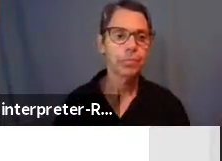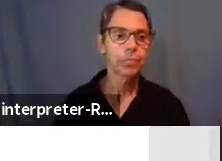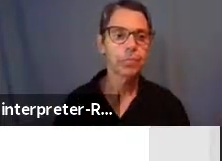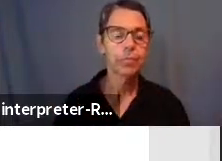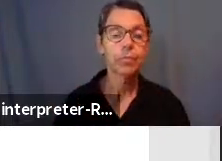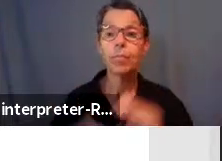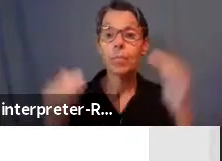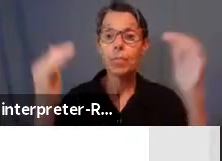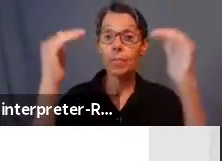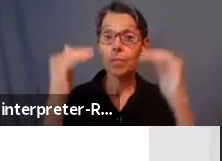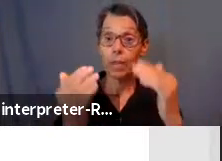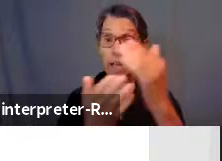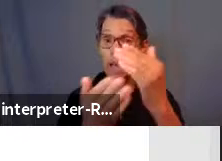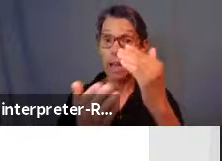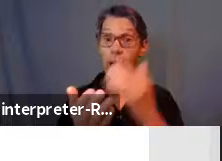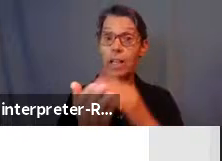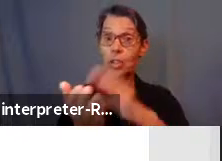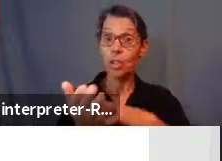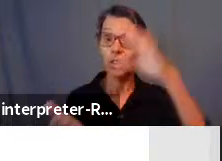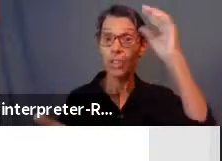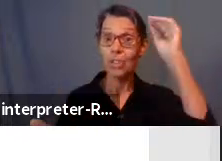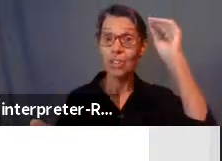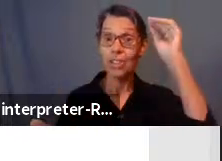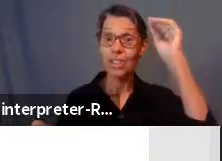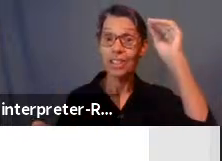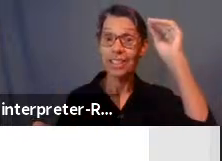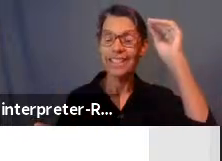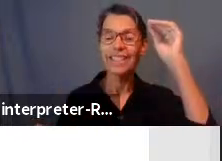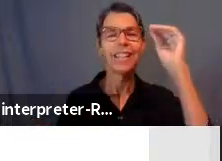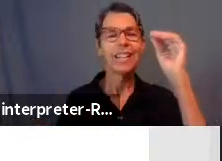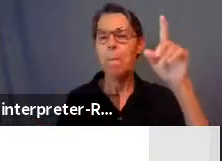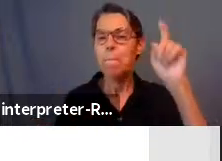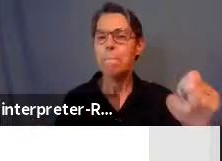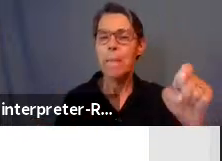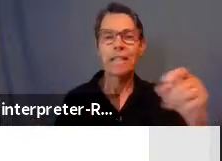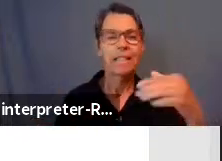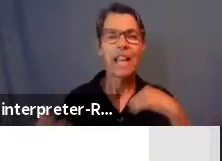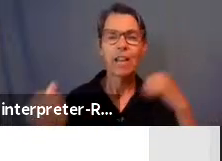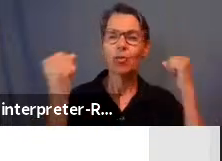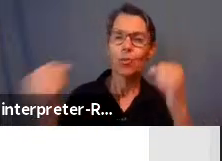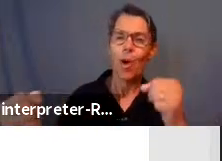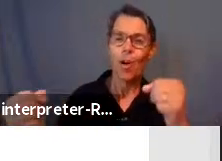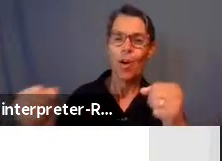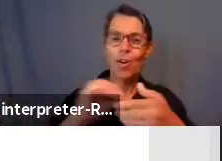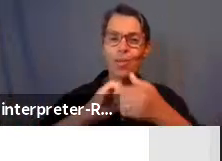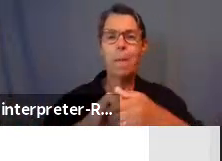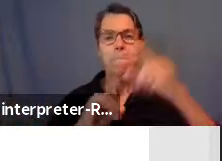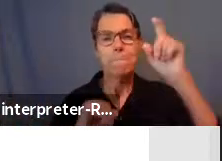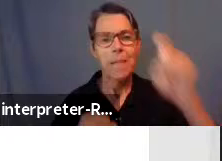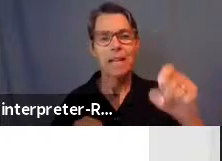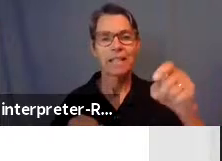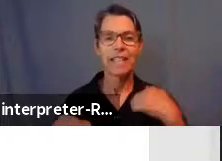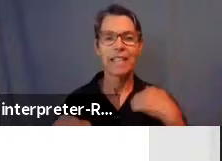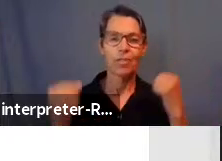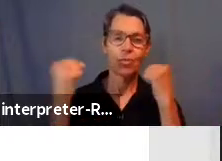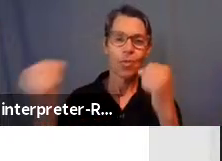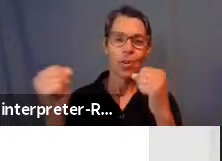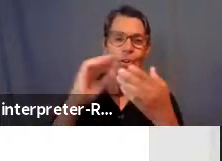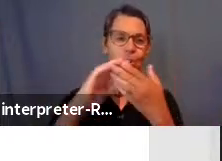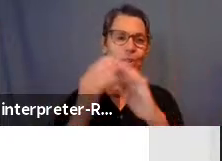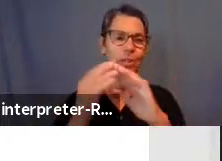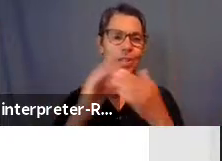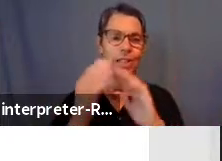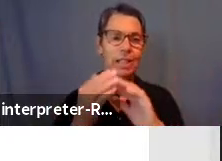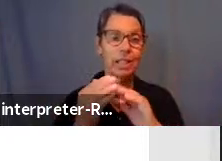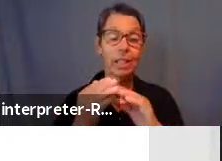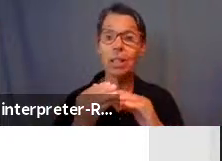So our lessons learned, I don't think you can ever have too strong of a partnership, too strong of a communication line. We leaned on those